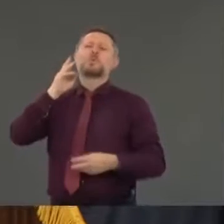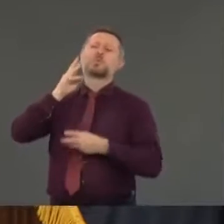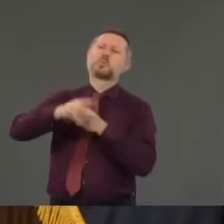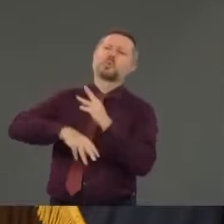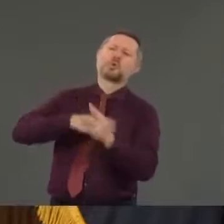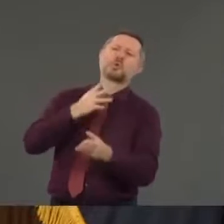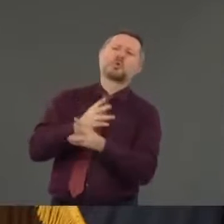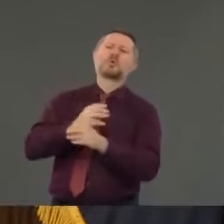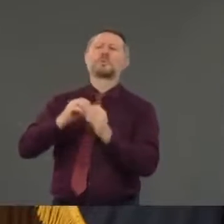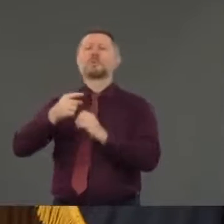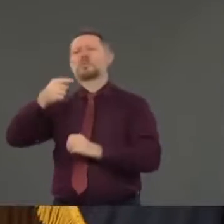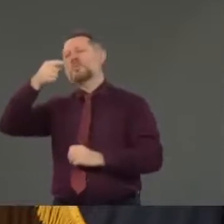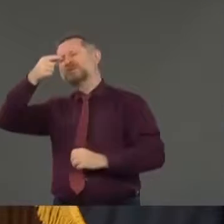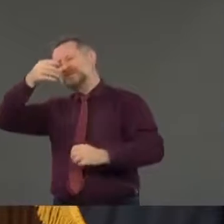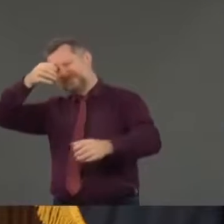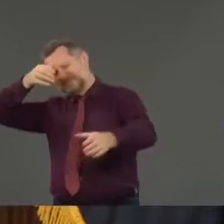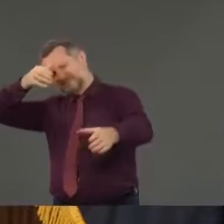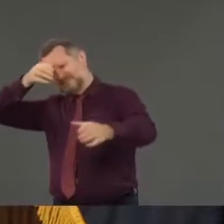health experts.